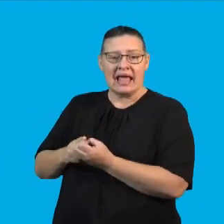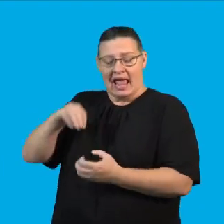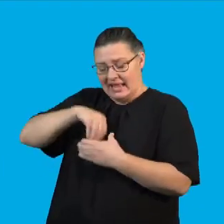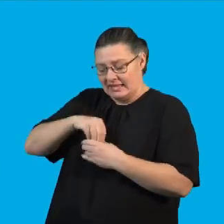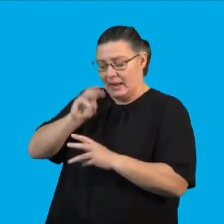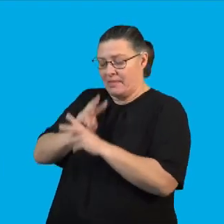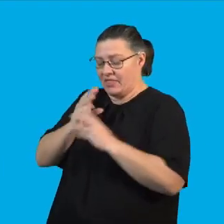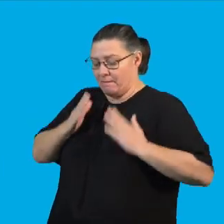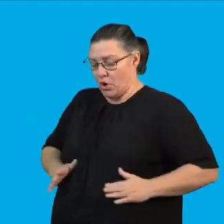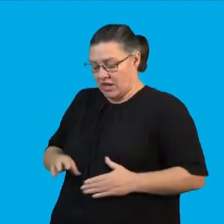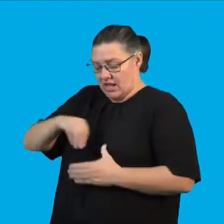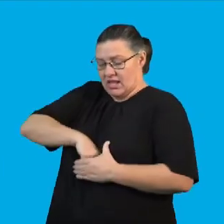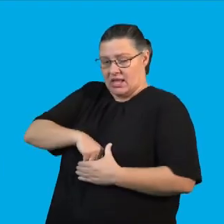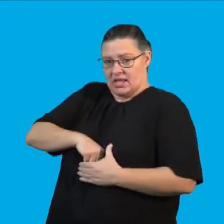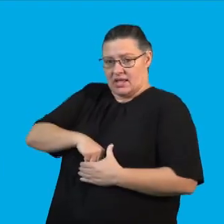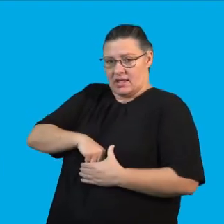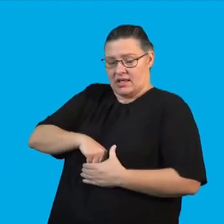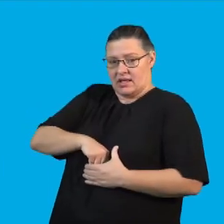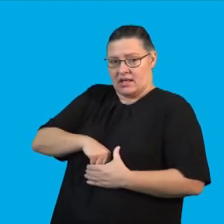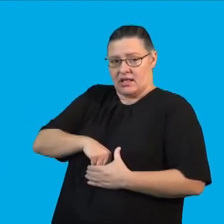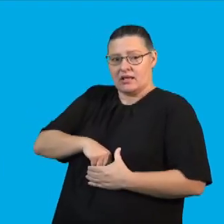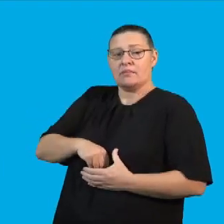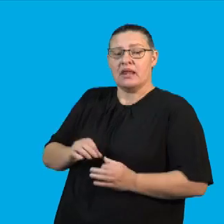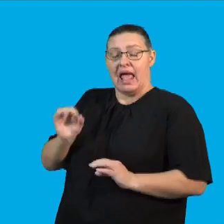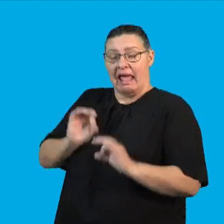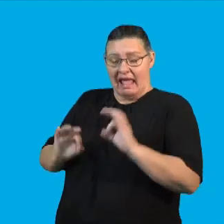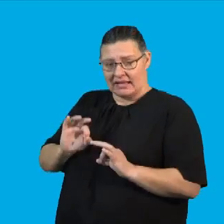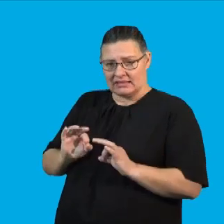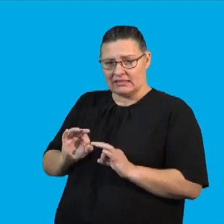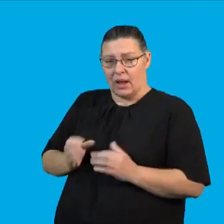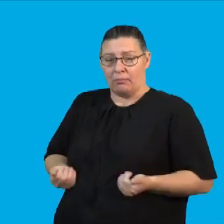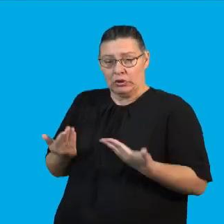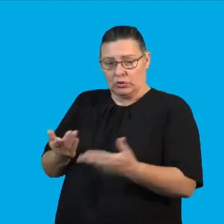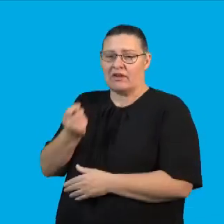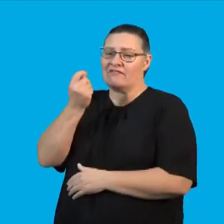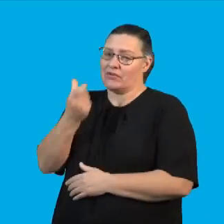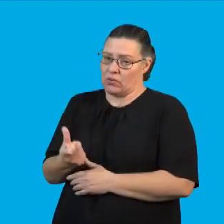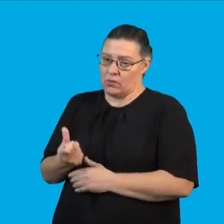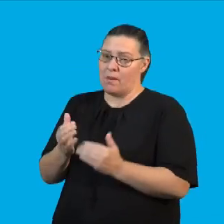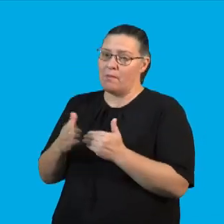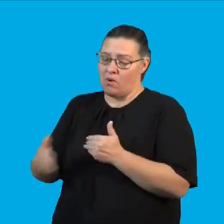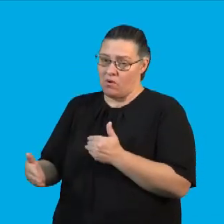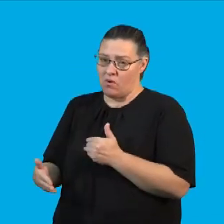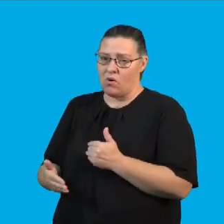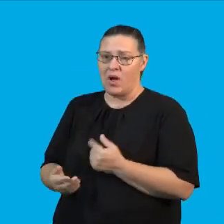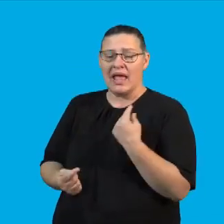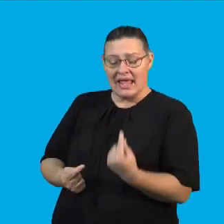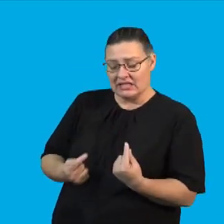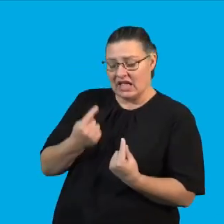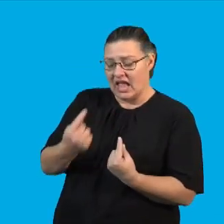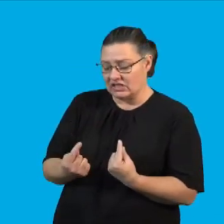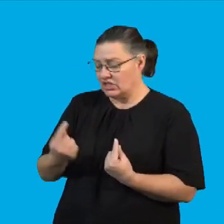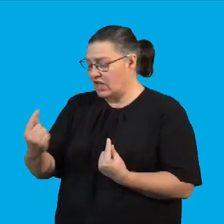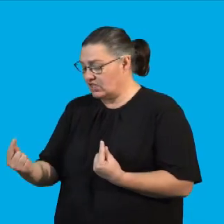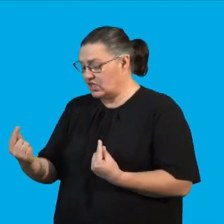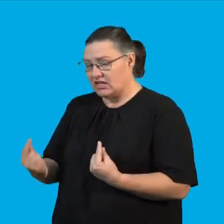the egg, but inside the mother's body. And fewer eggs need to be produced. Each egg